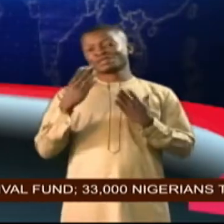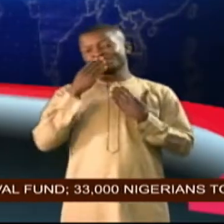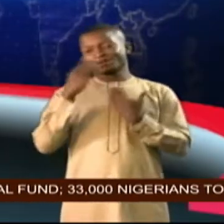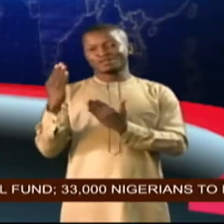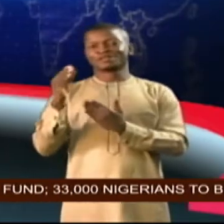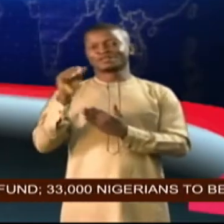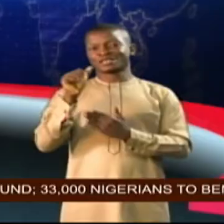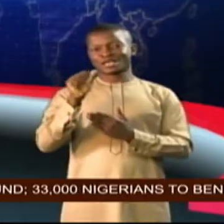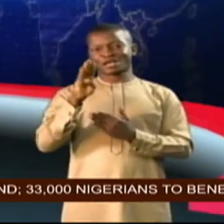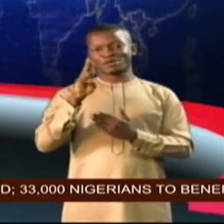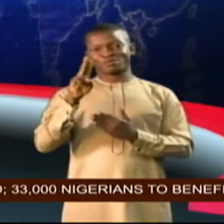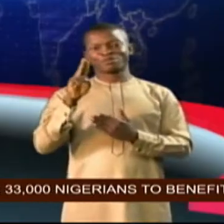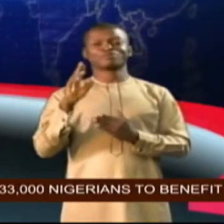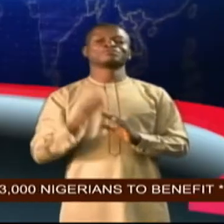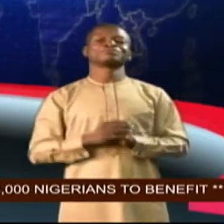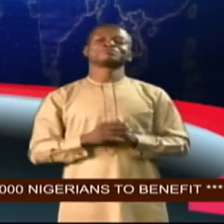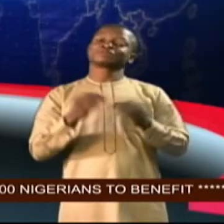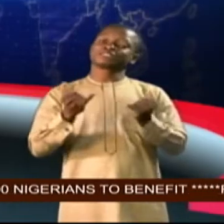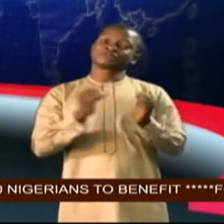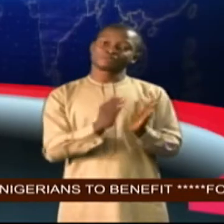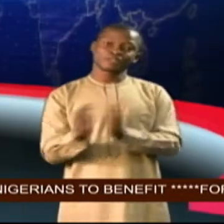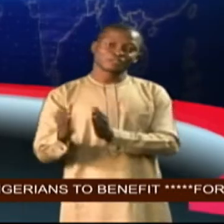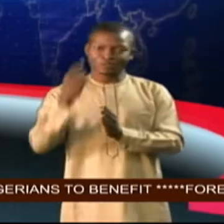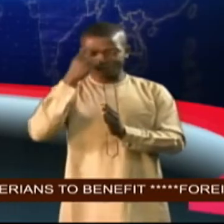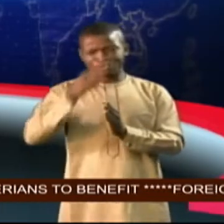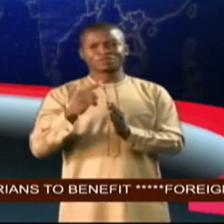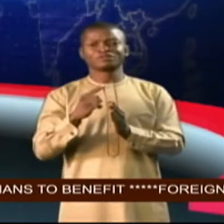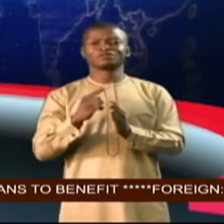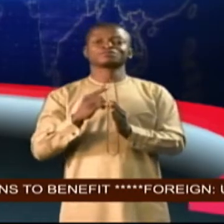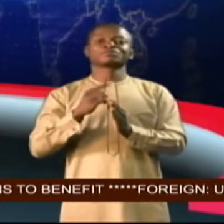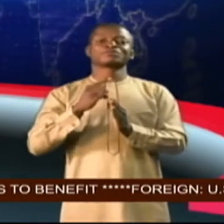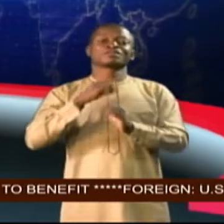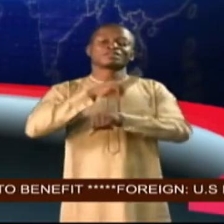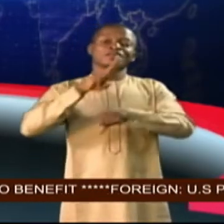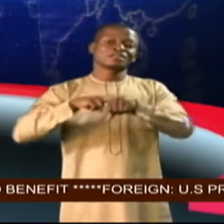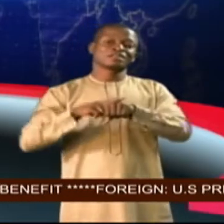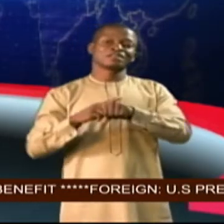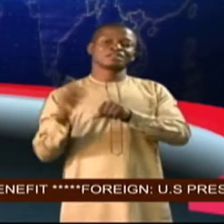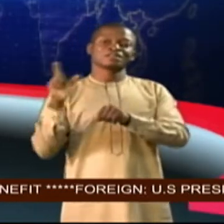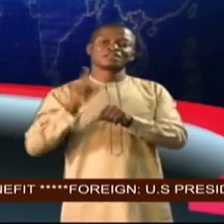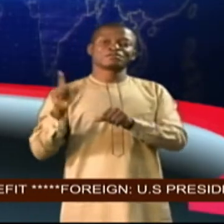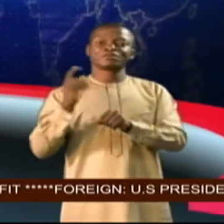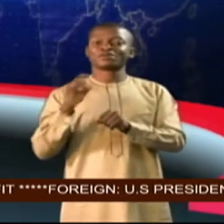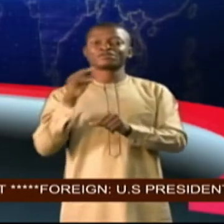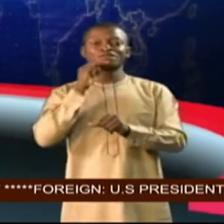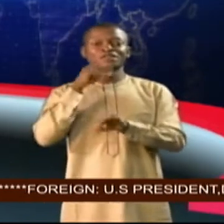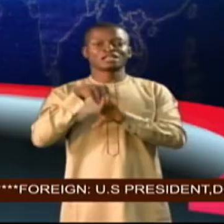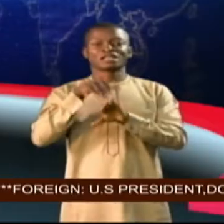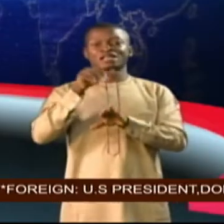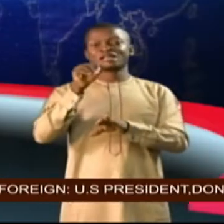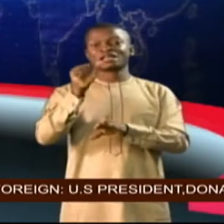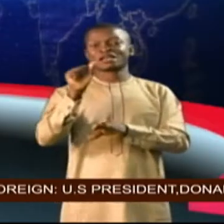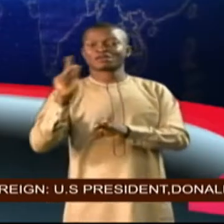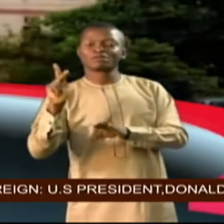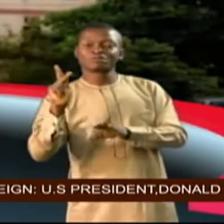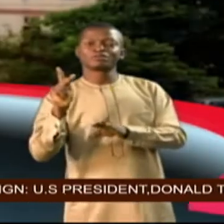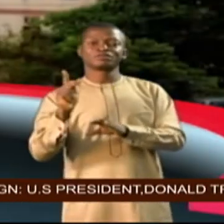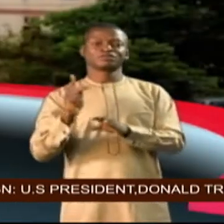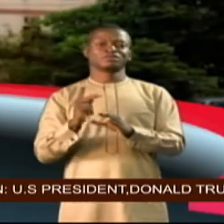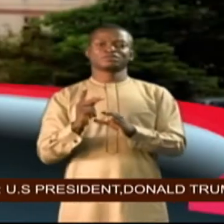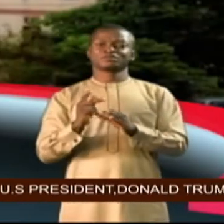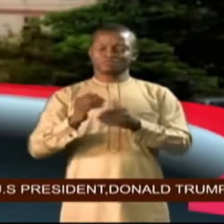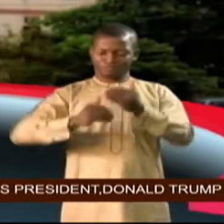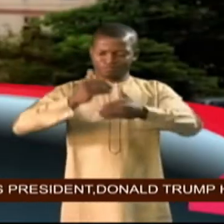Abubakar. Now, preparations to establish a National Library of Nigeria in Akwa Ibom State is in top gear. Chief Executive